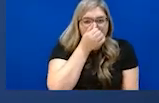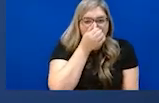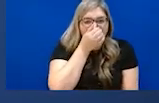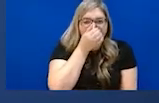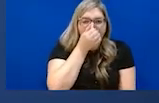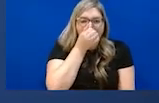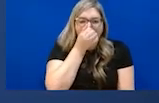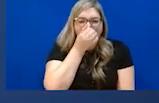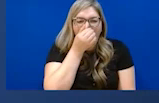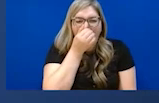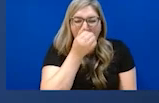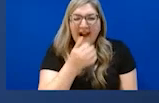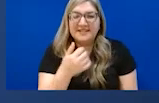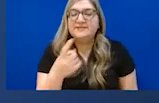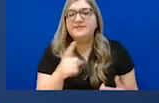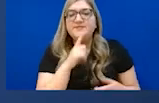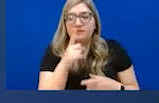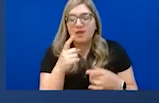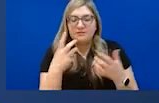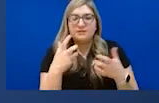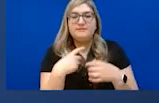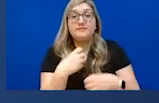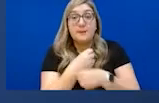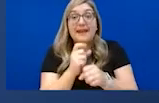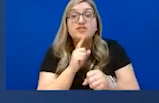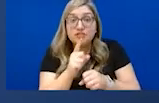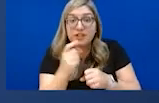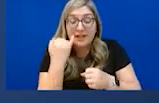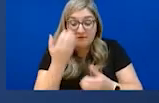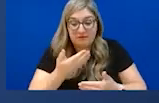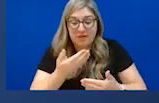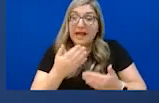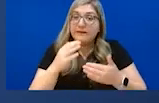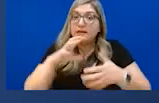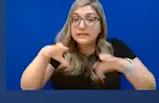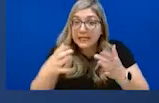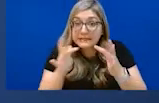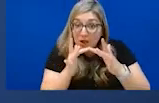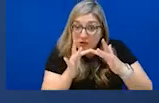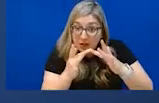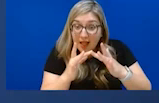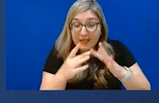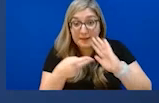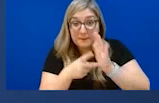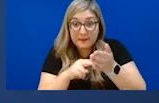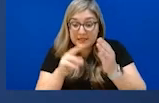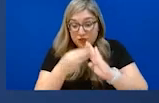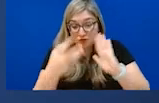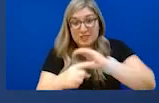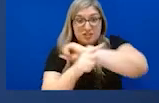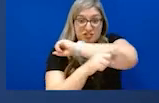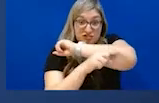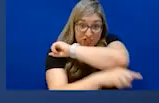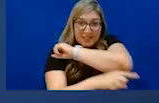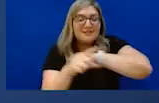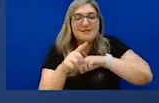those classes online. And we had this proctoring network, where each college had a proctoring center. And I really, really want